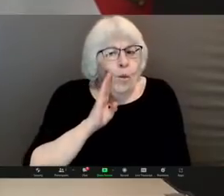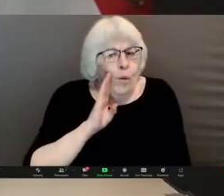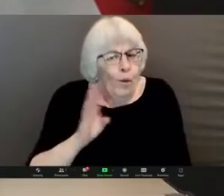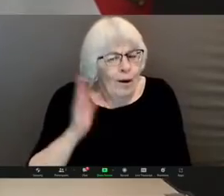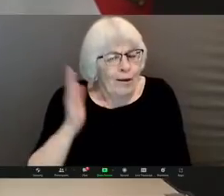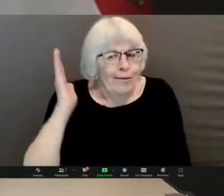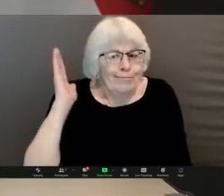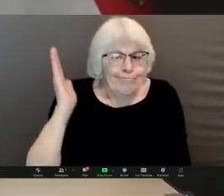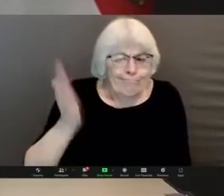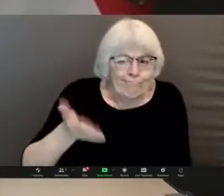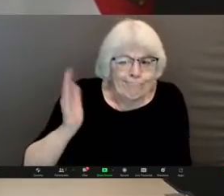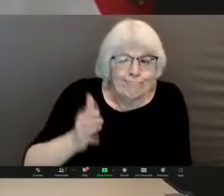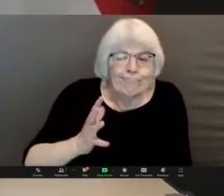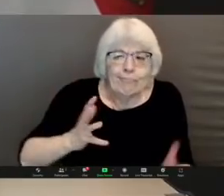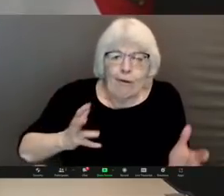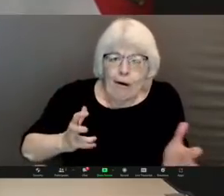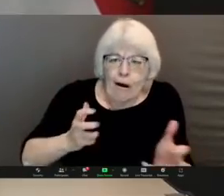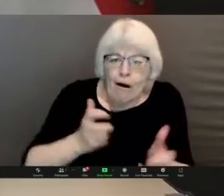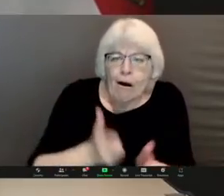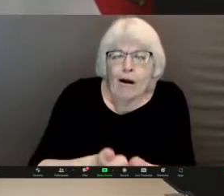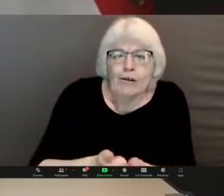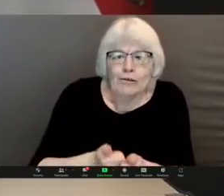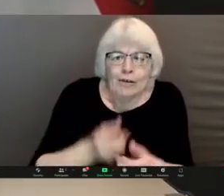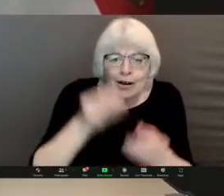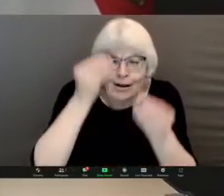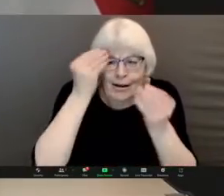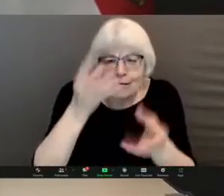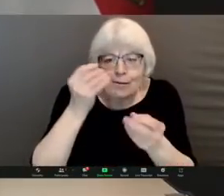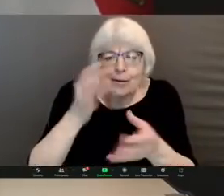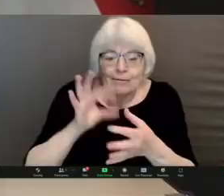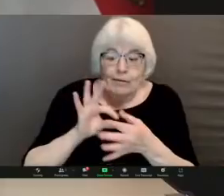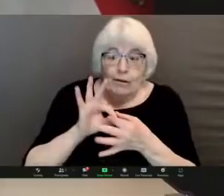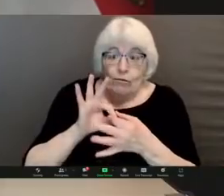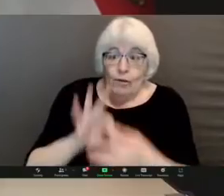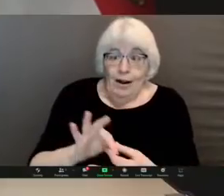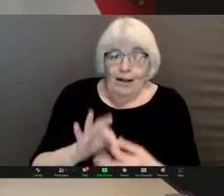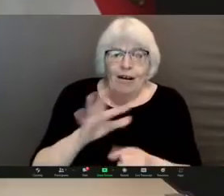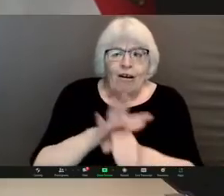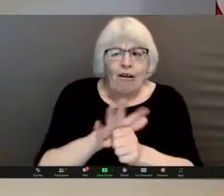and we'll be here to answer questions after. So over to you, Dr. Morrison.